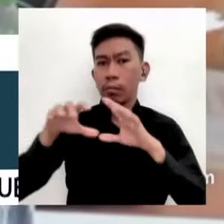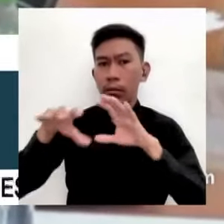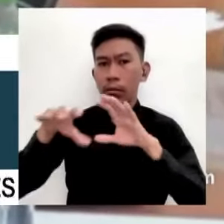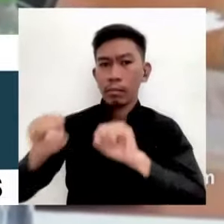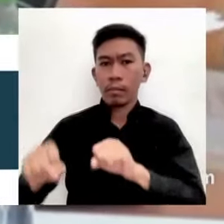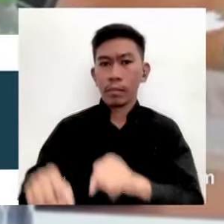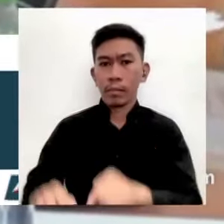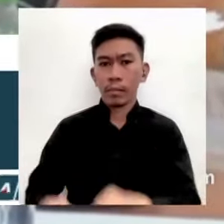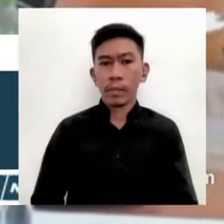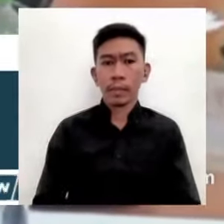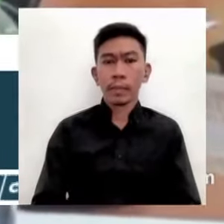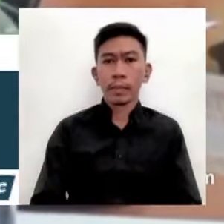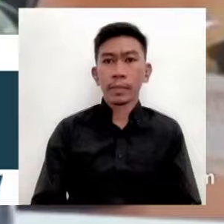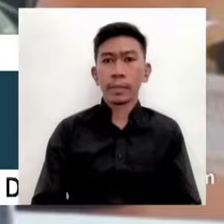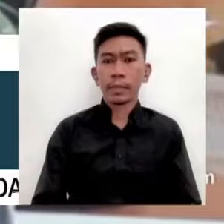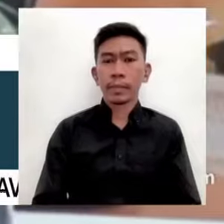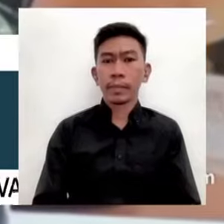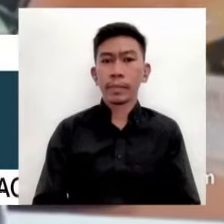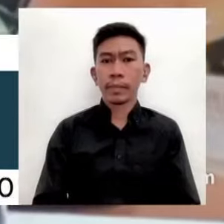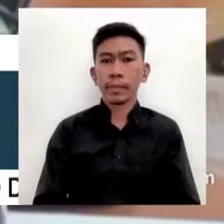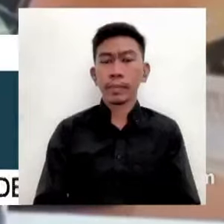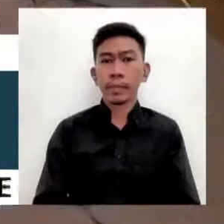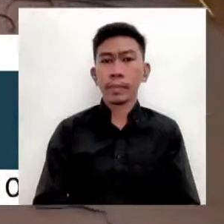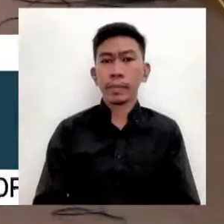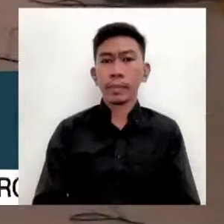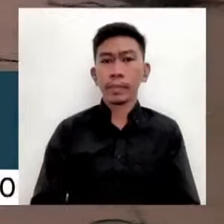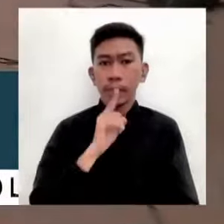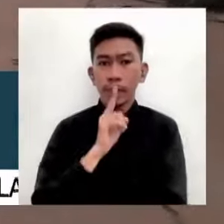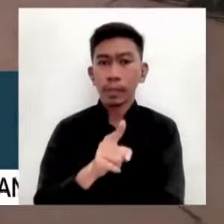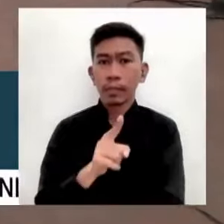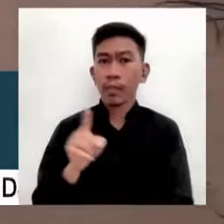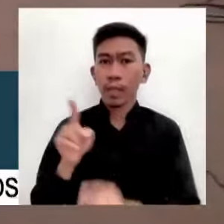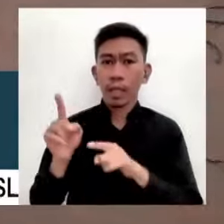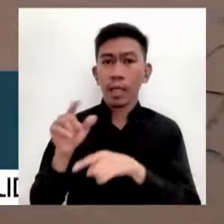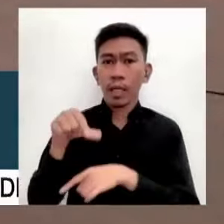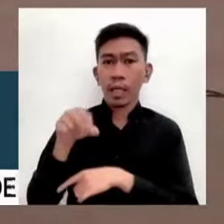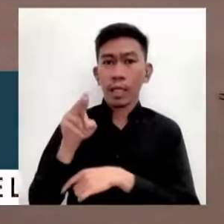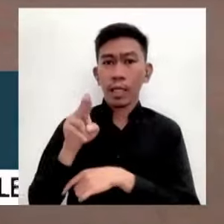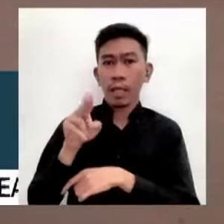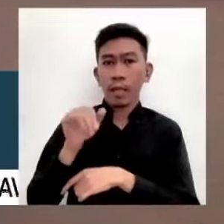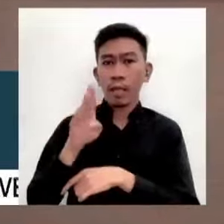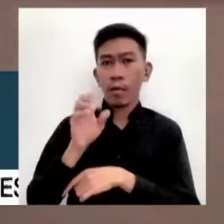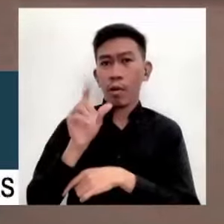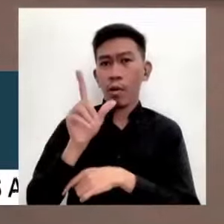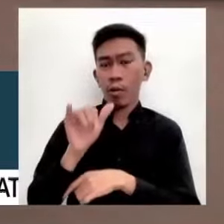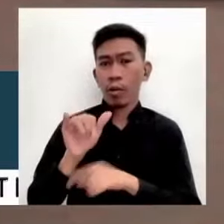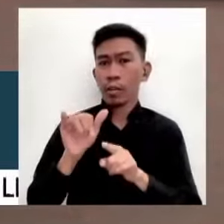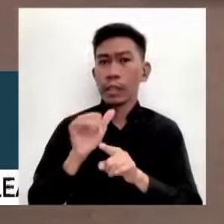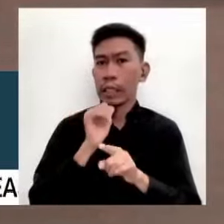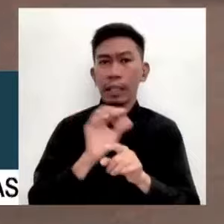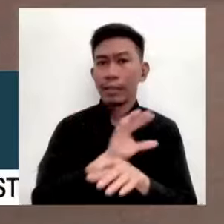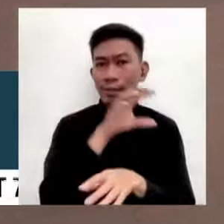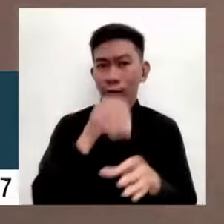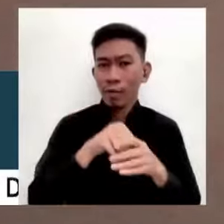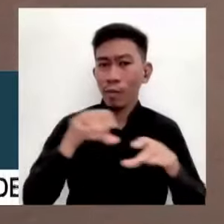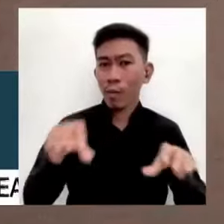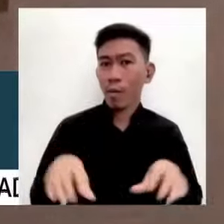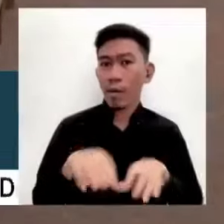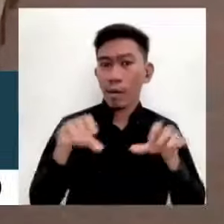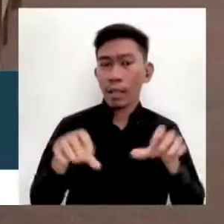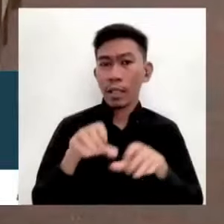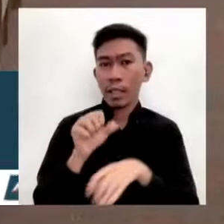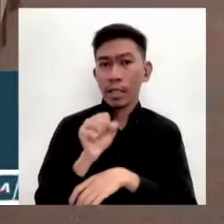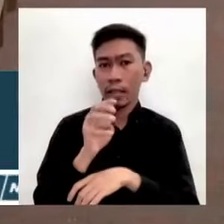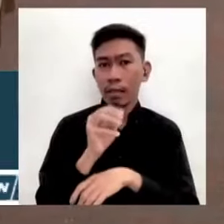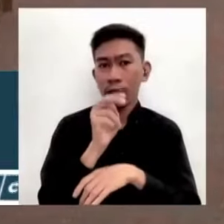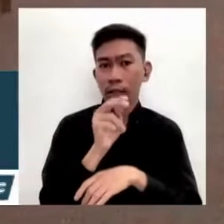And he's not part of the day-to-day operation of SMNI. While SMNI's broadcast operations remain suspended by the NTC pending